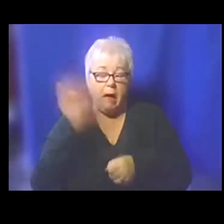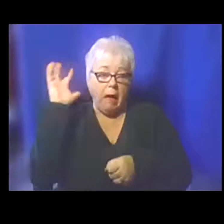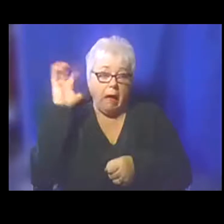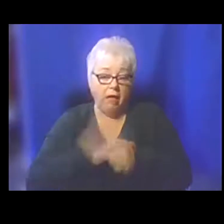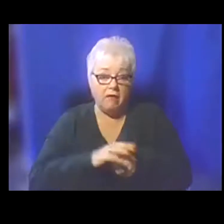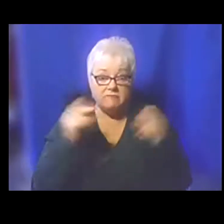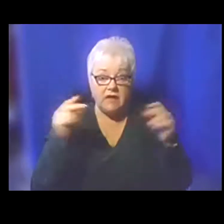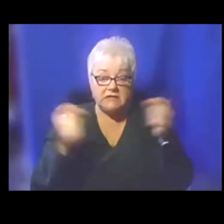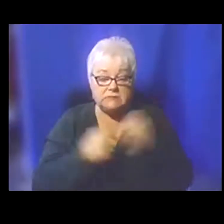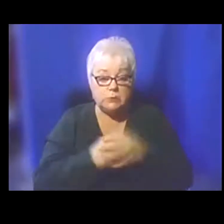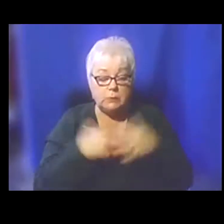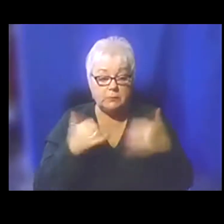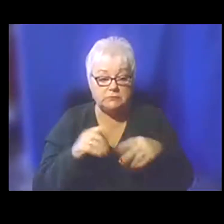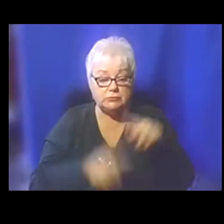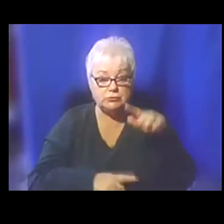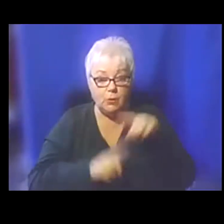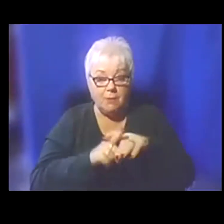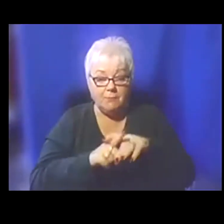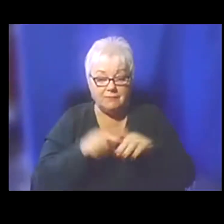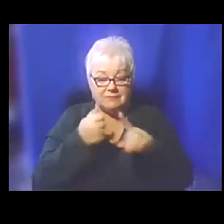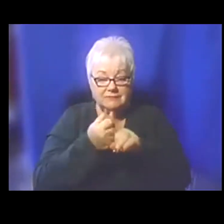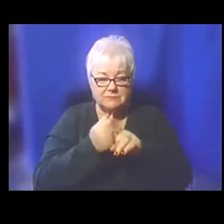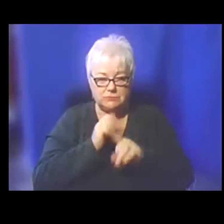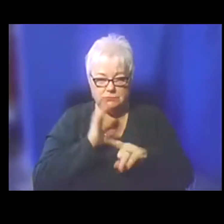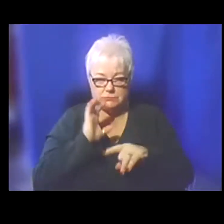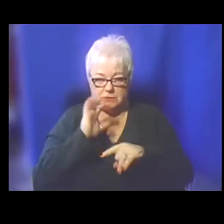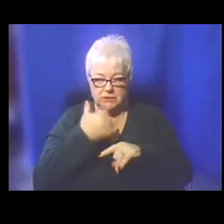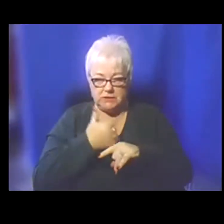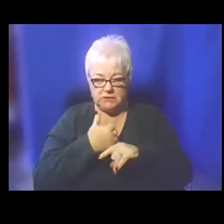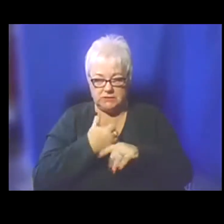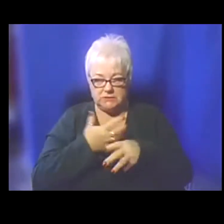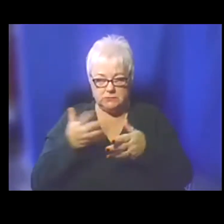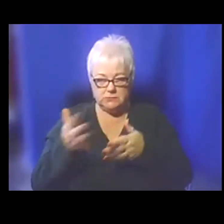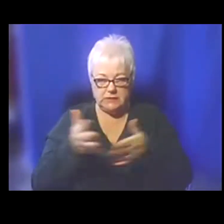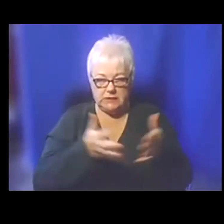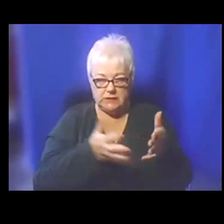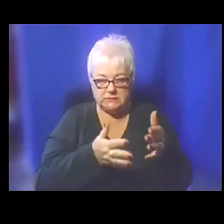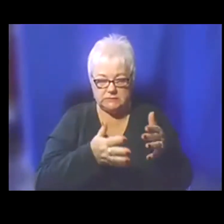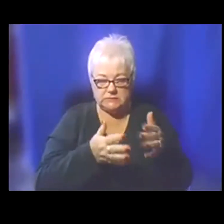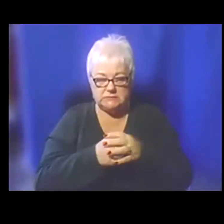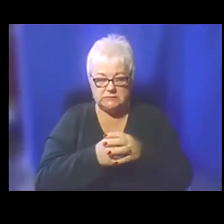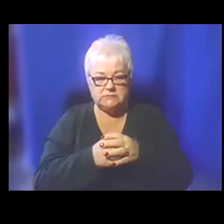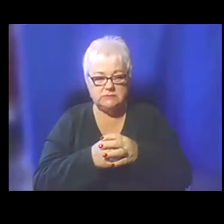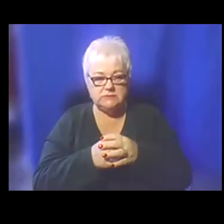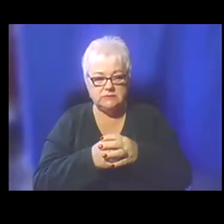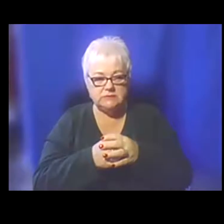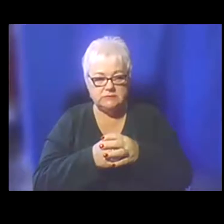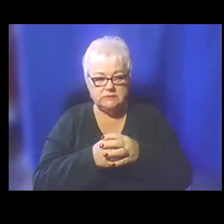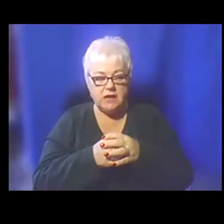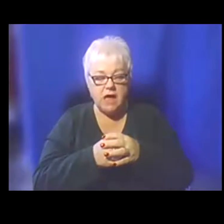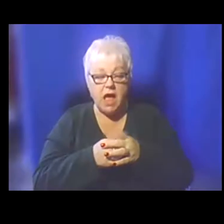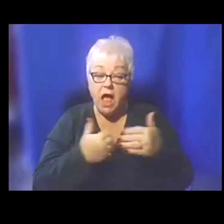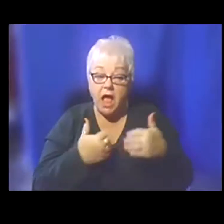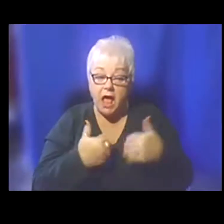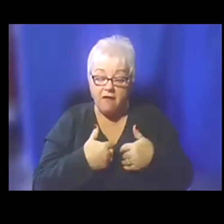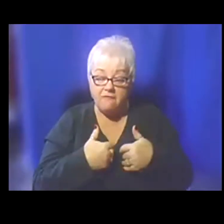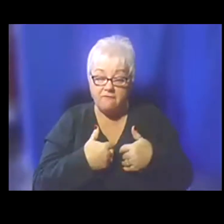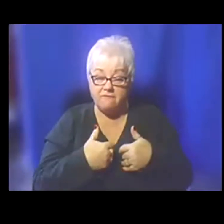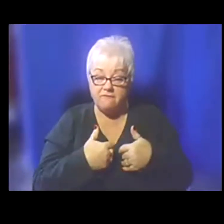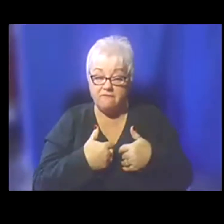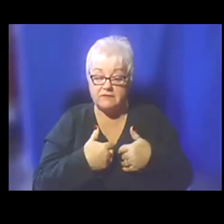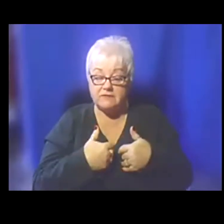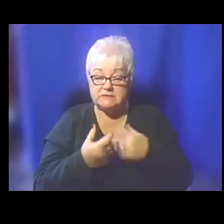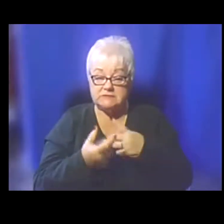might show up in some really strange or bizarre ways in certain spaces. I've had incidents